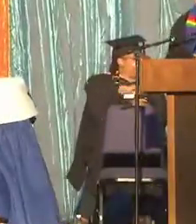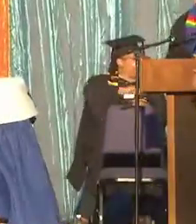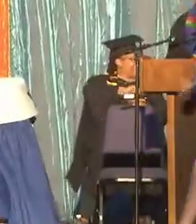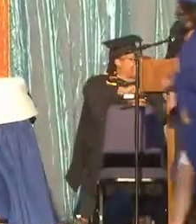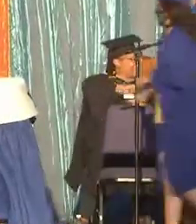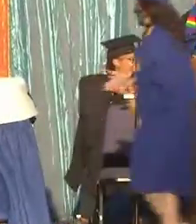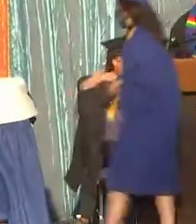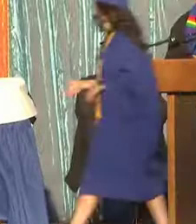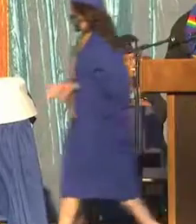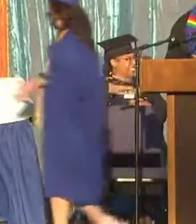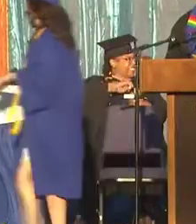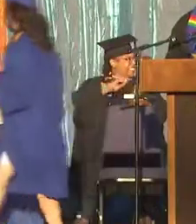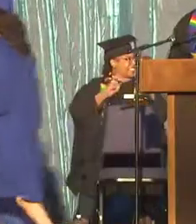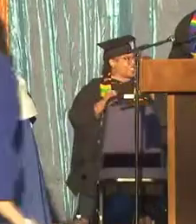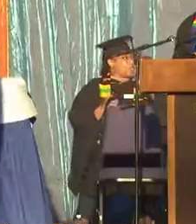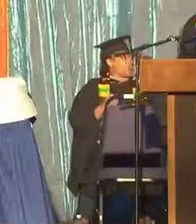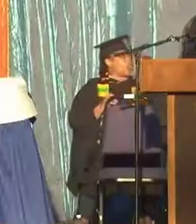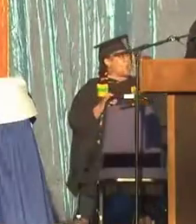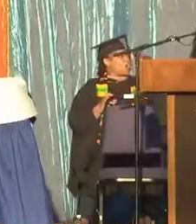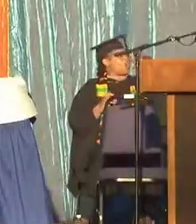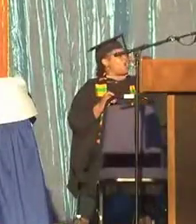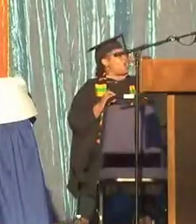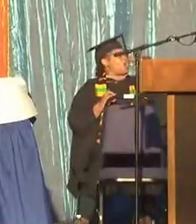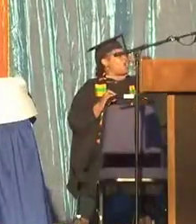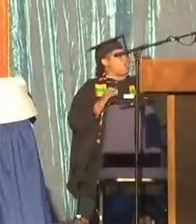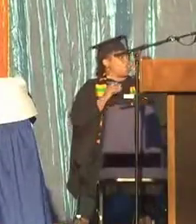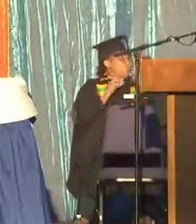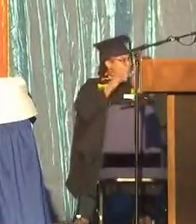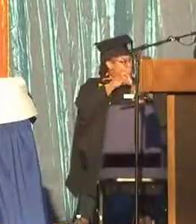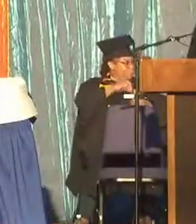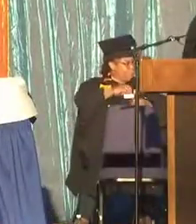Kayla Johnson, with high honors.